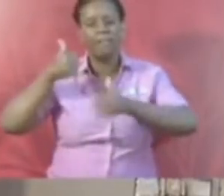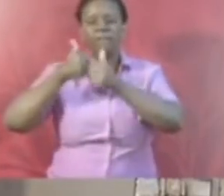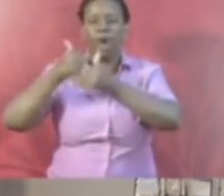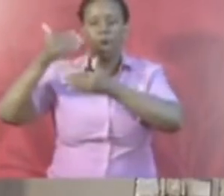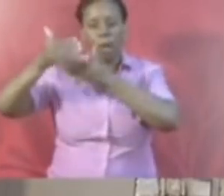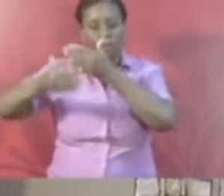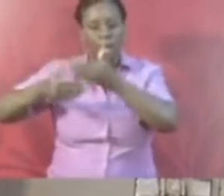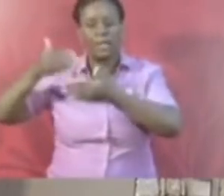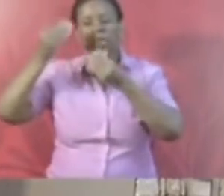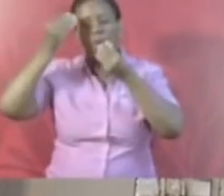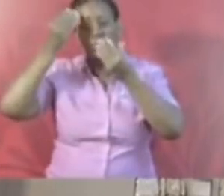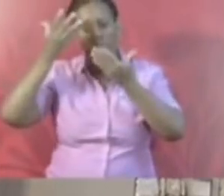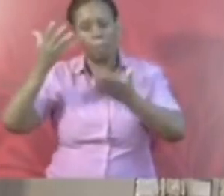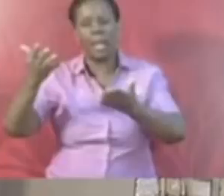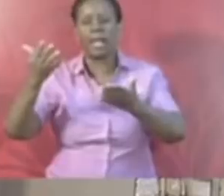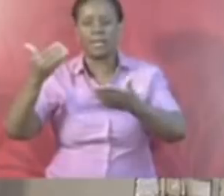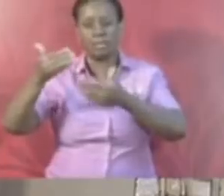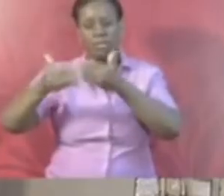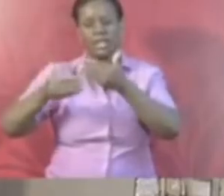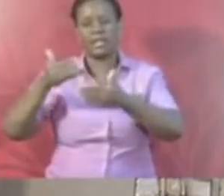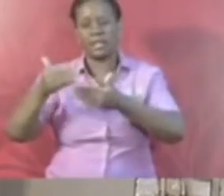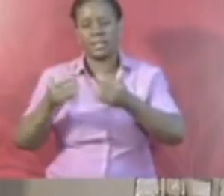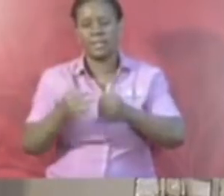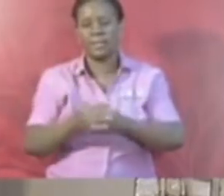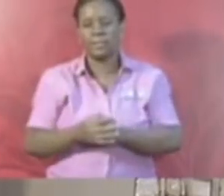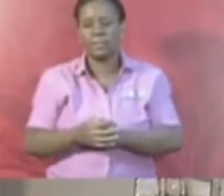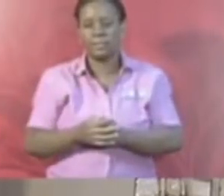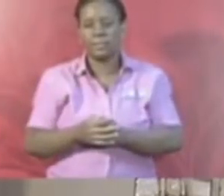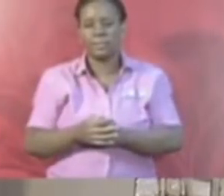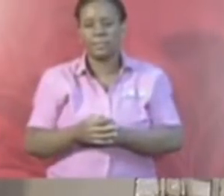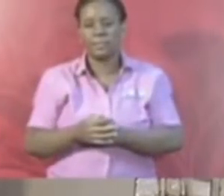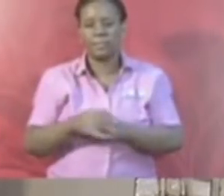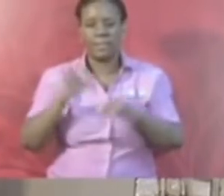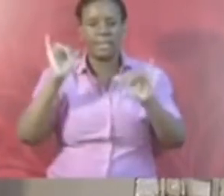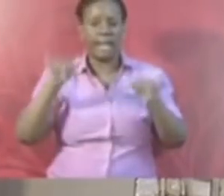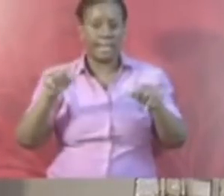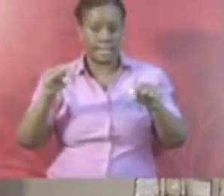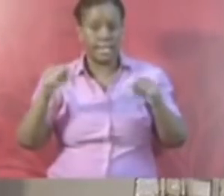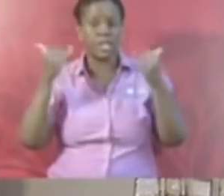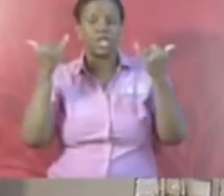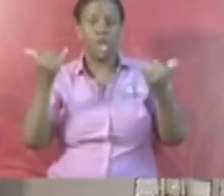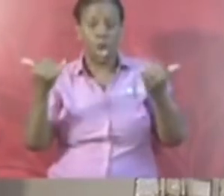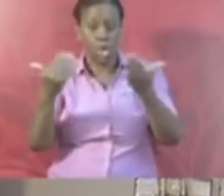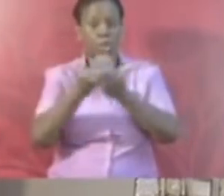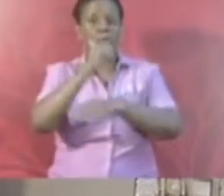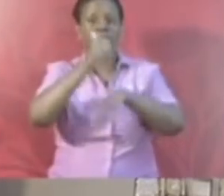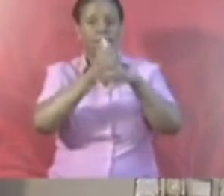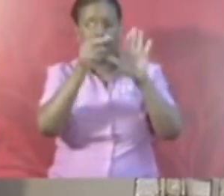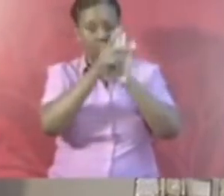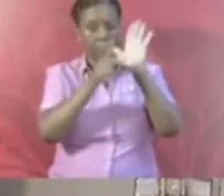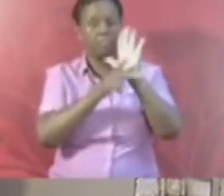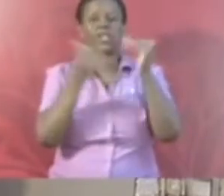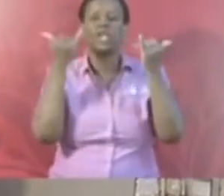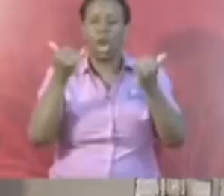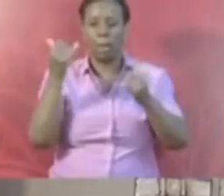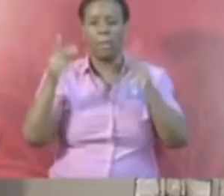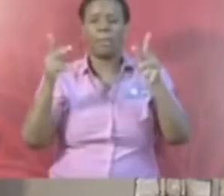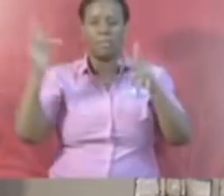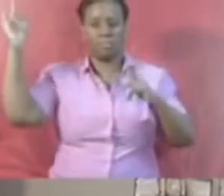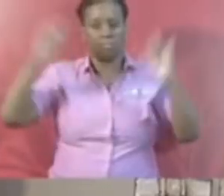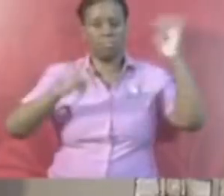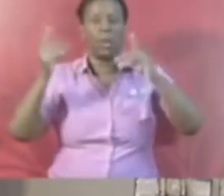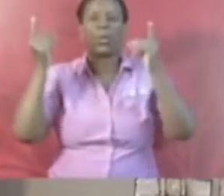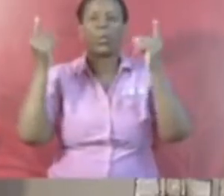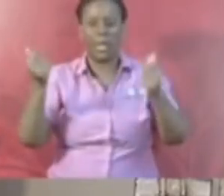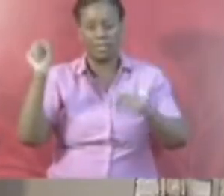this liberalized exemption policy, I expect the process to pick up a lot quicker, and we are going to do the best, working with the Ministry of Health, to